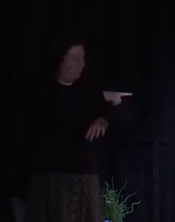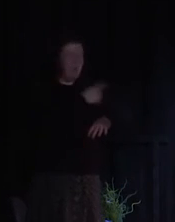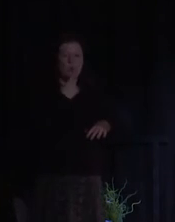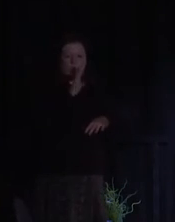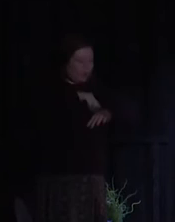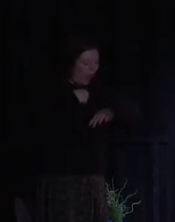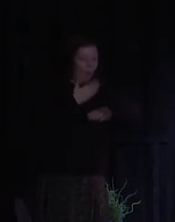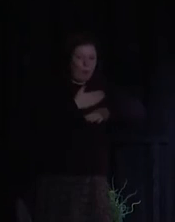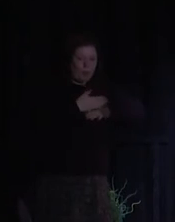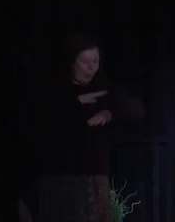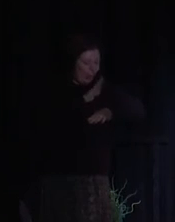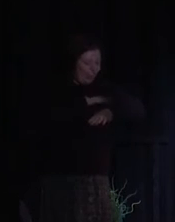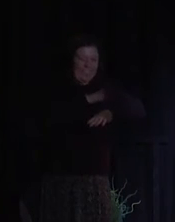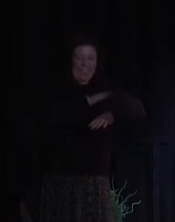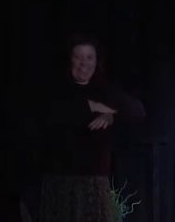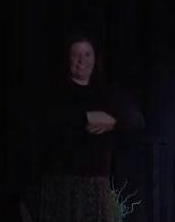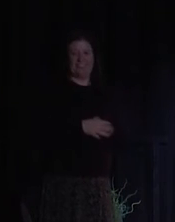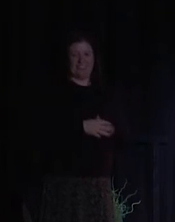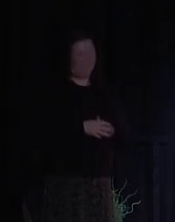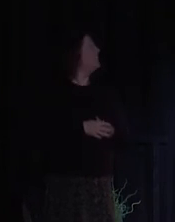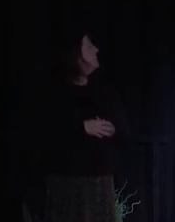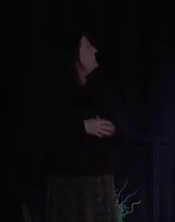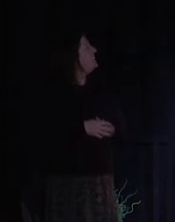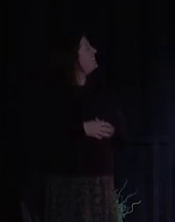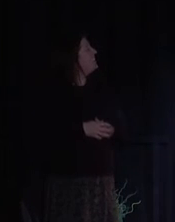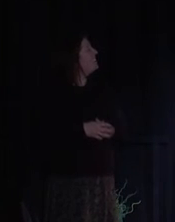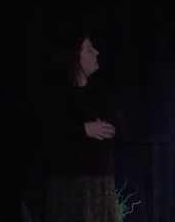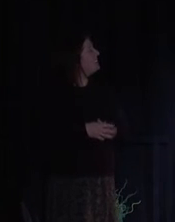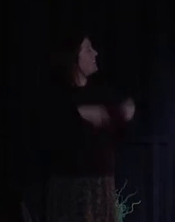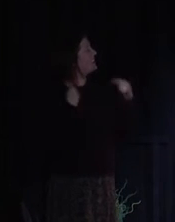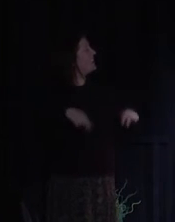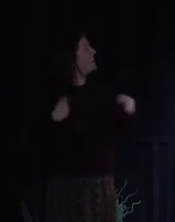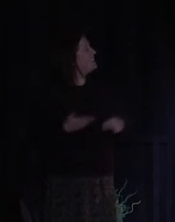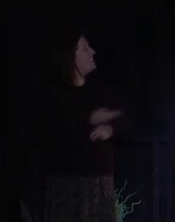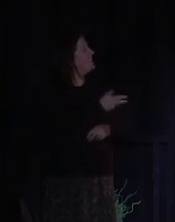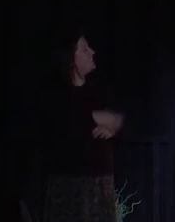Timing, eh? Maybe he wants to hear, I don't know. There's some lovely dancing there